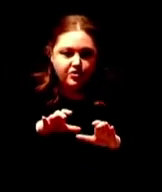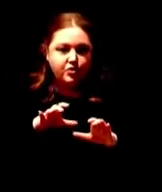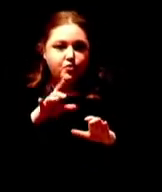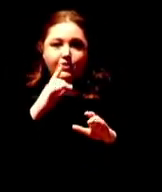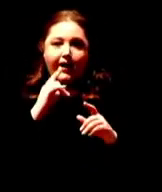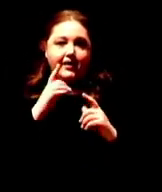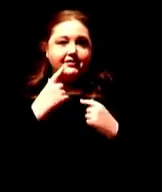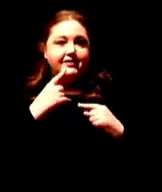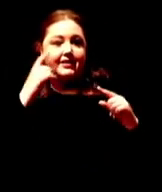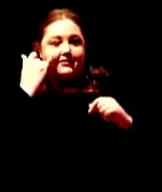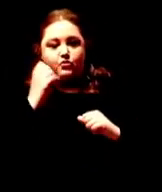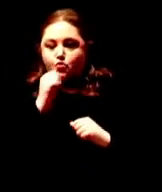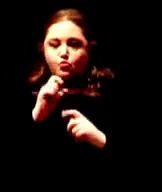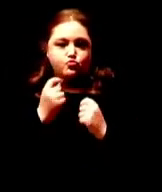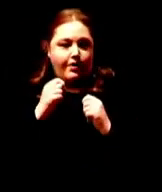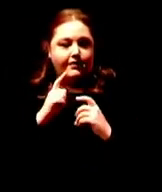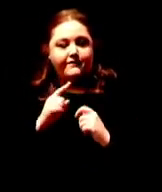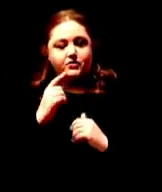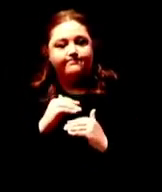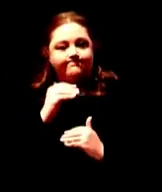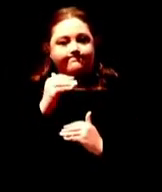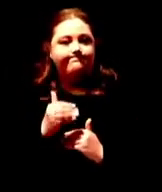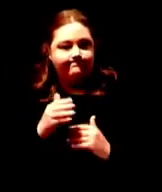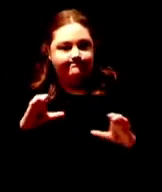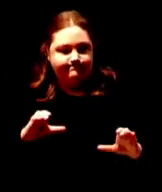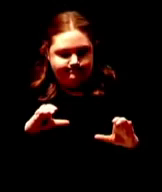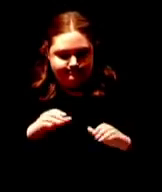never take the first step.